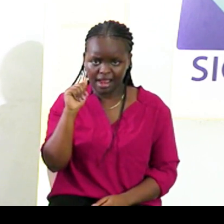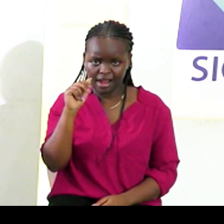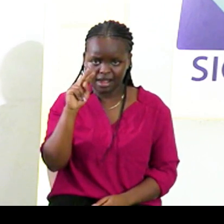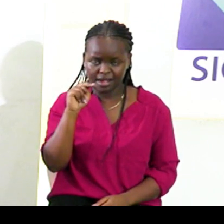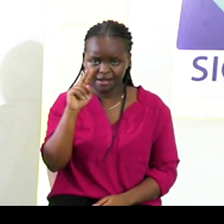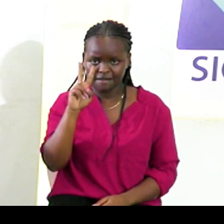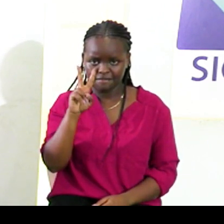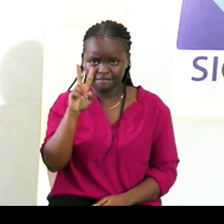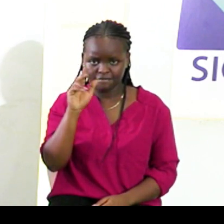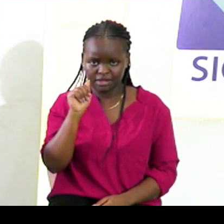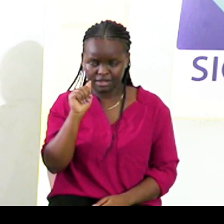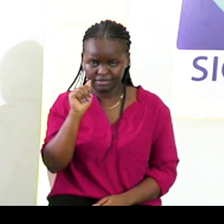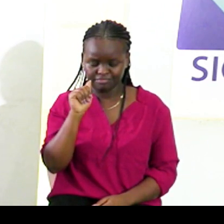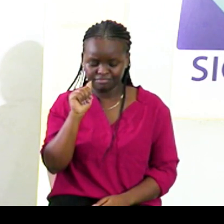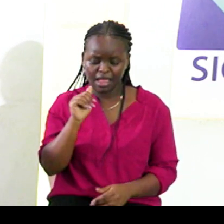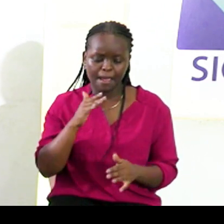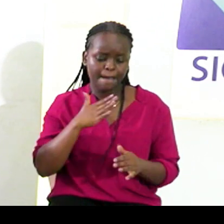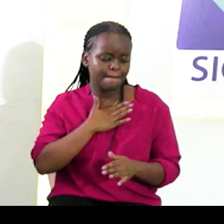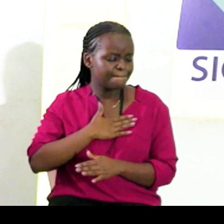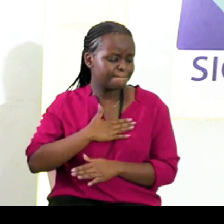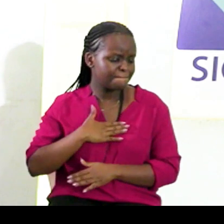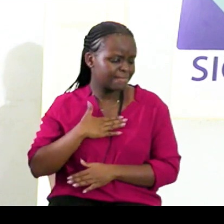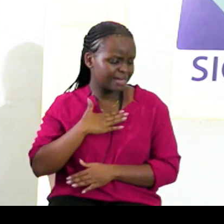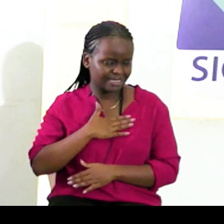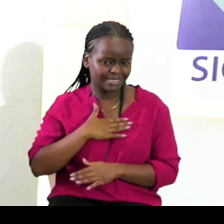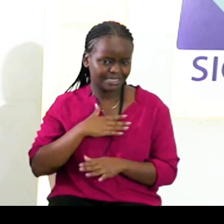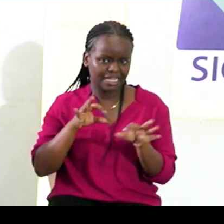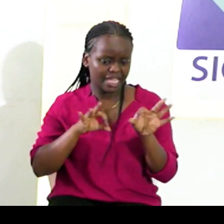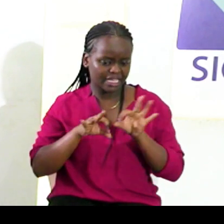Kindly explain briefly about it.